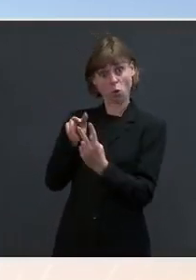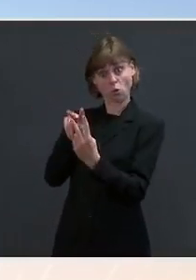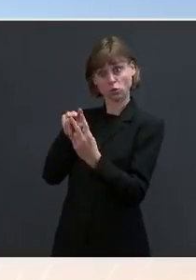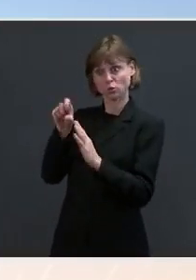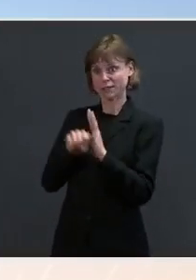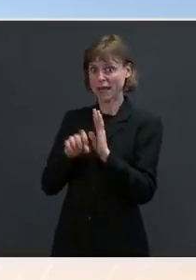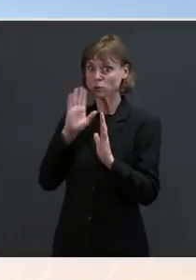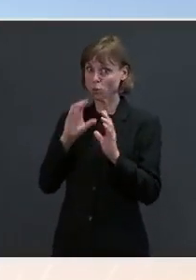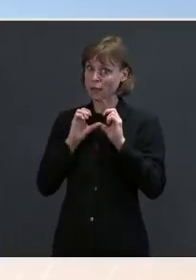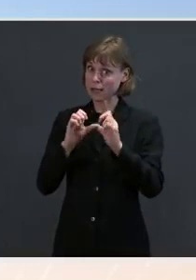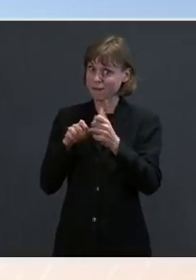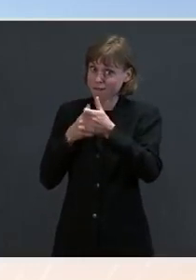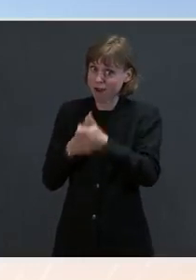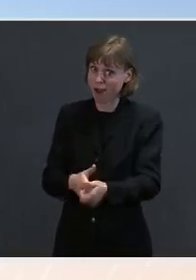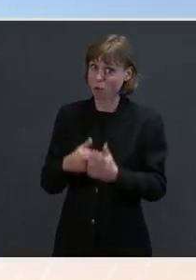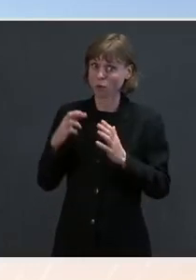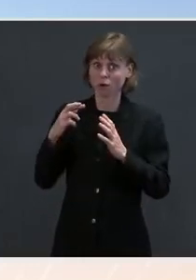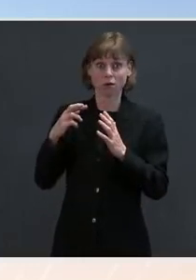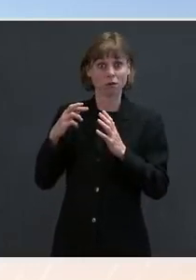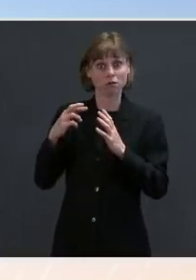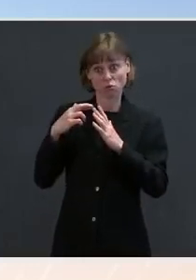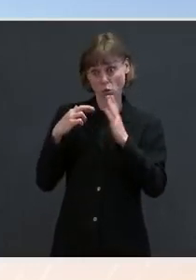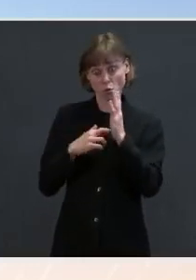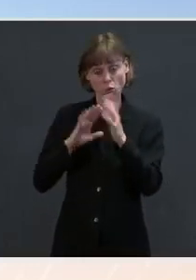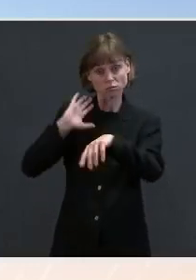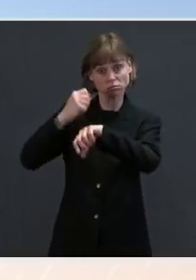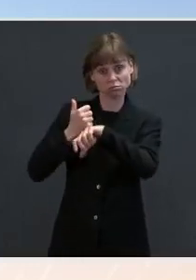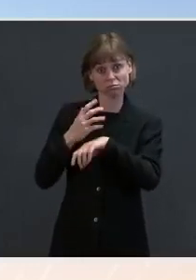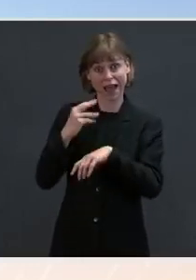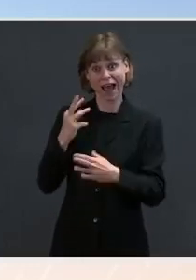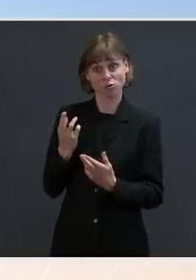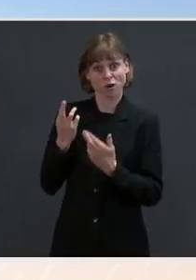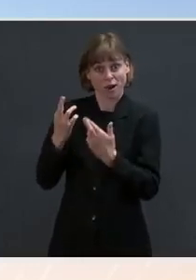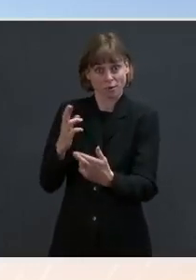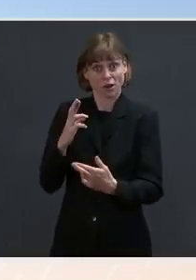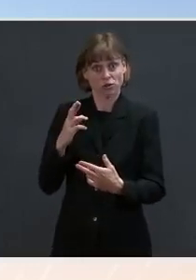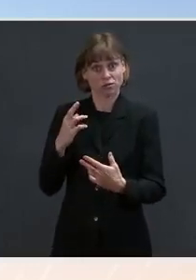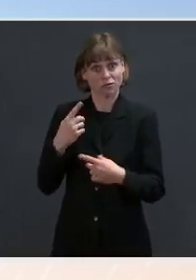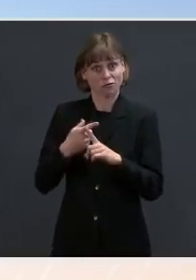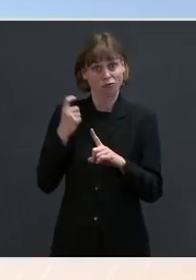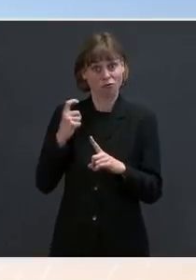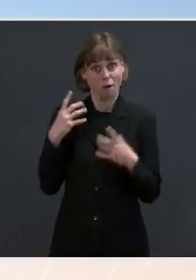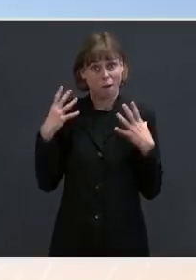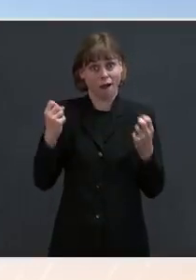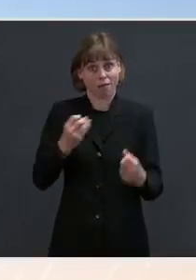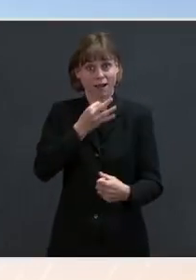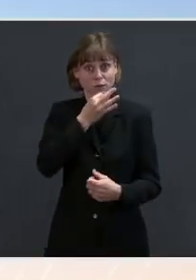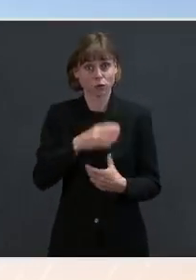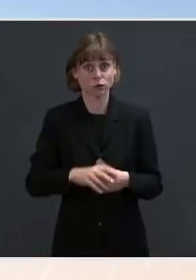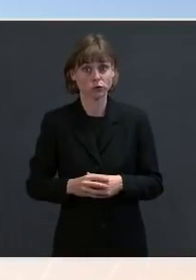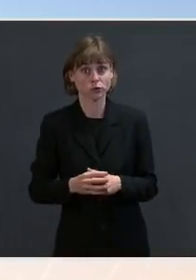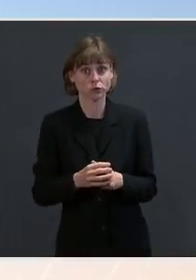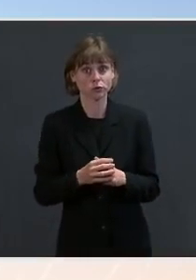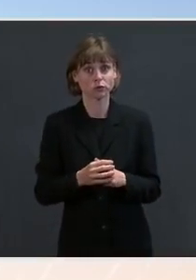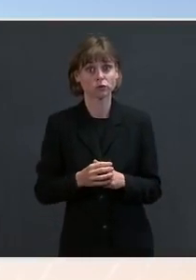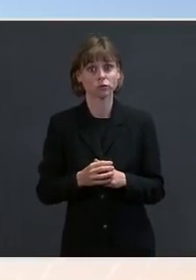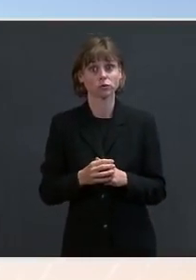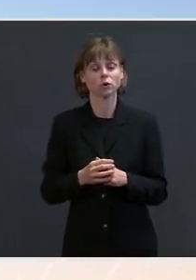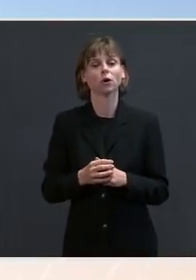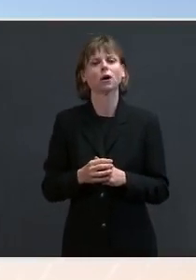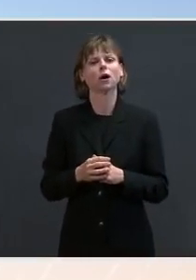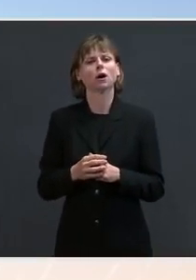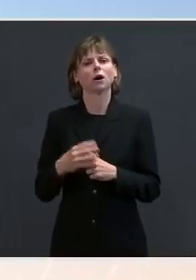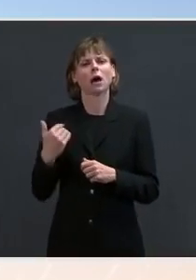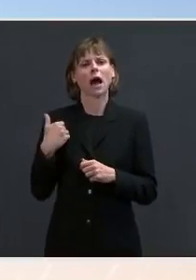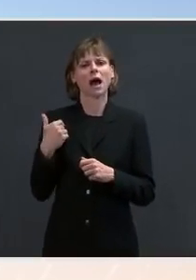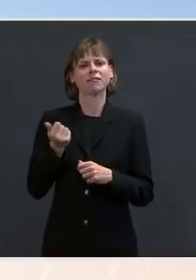set out and the recommendations made by health and medical experts. Go ahead. Jen, thank you. I have several